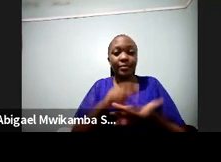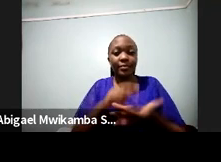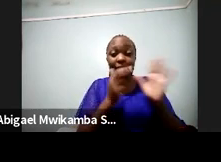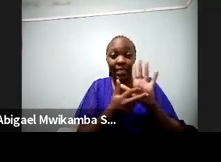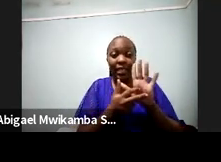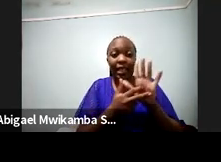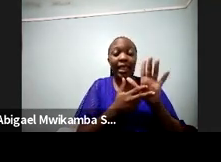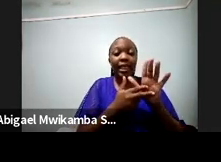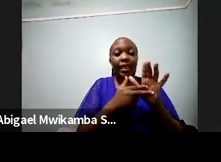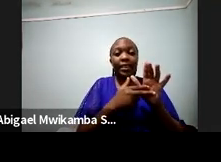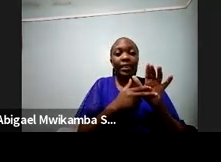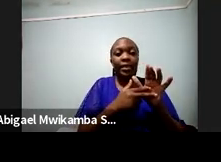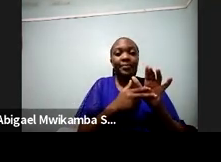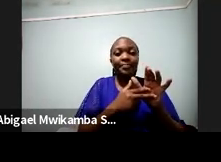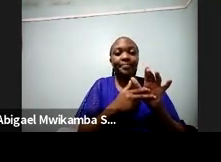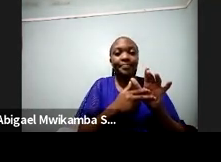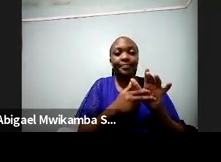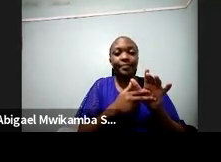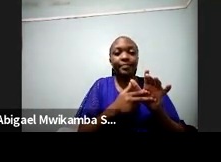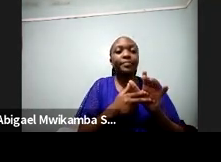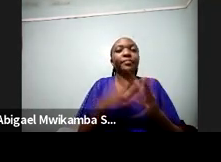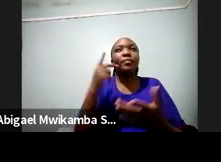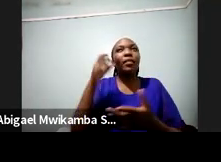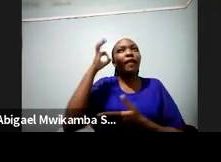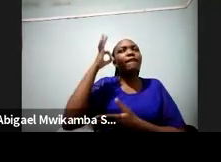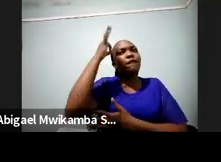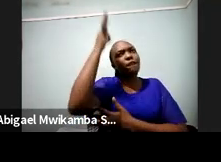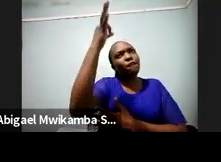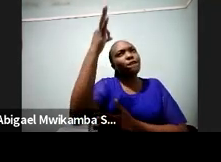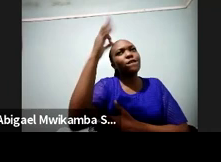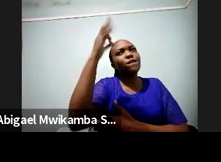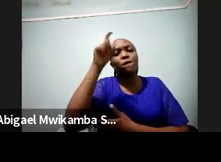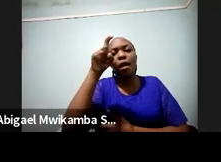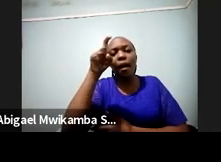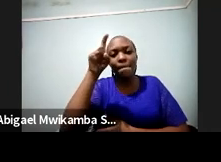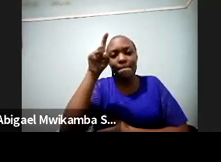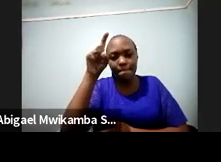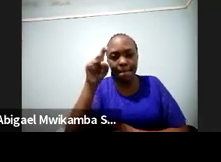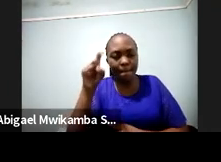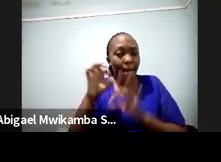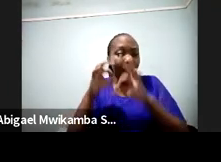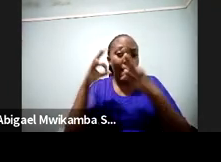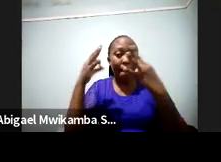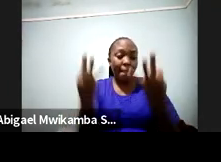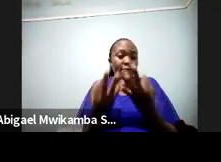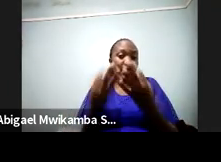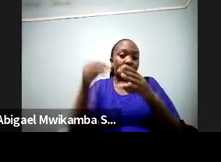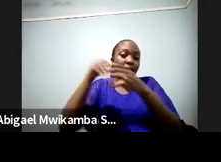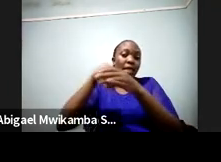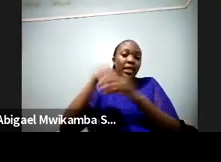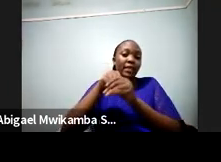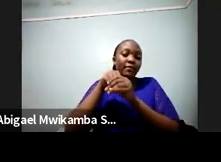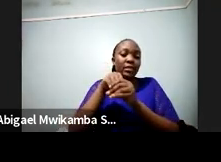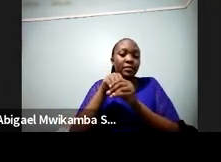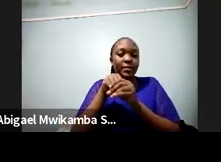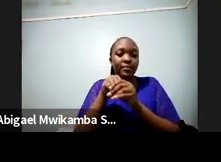involve things to do with your families and your family investments. At some point, you'll have families, you'll provide for children,